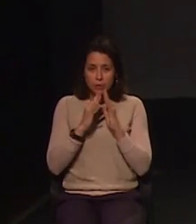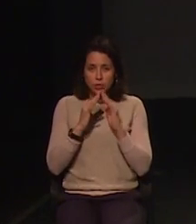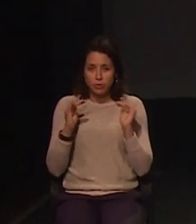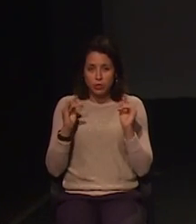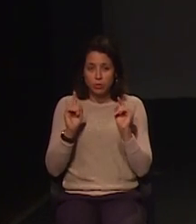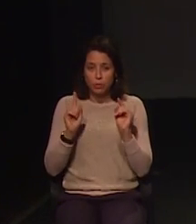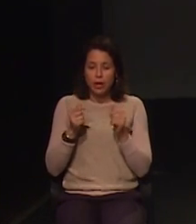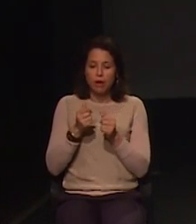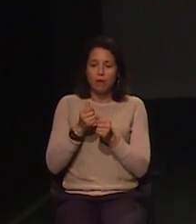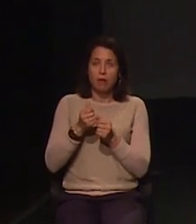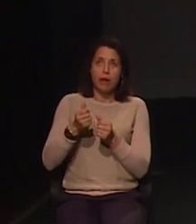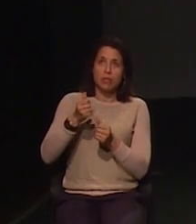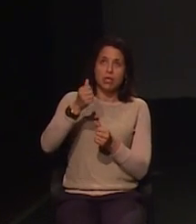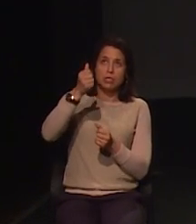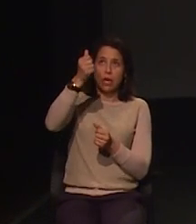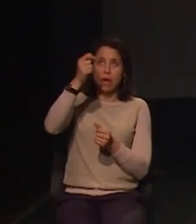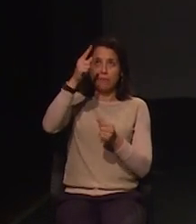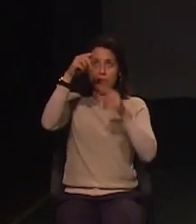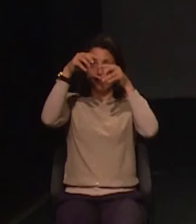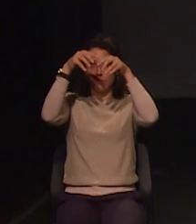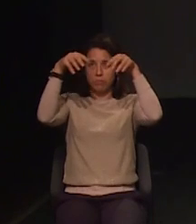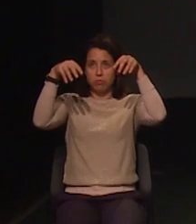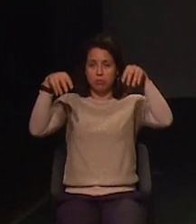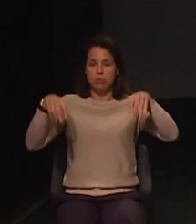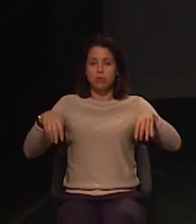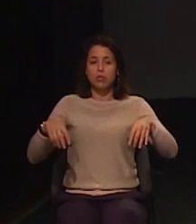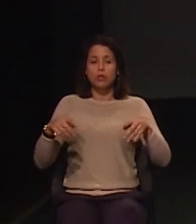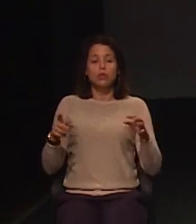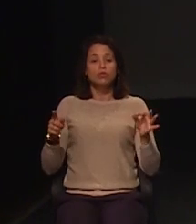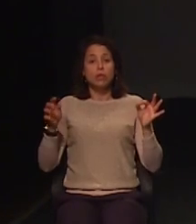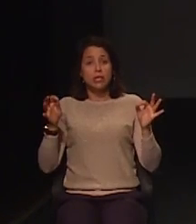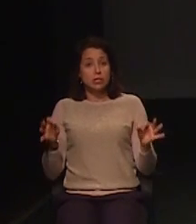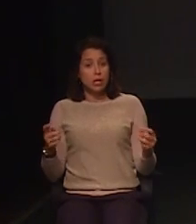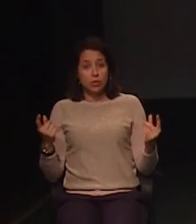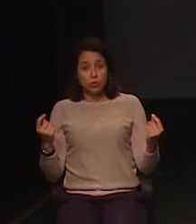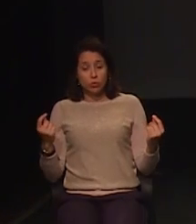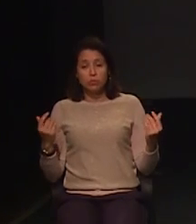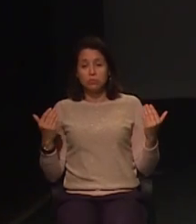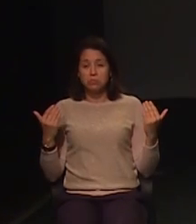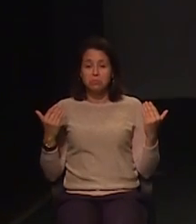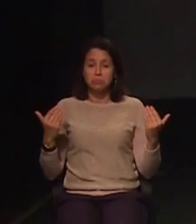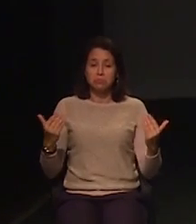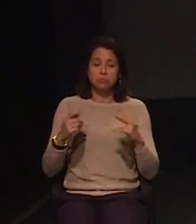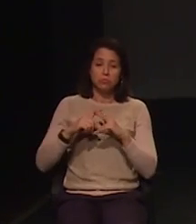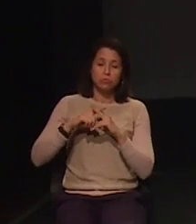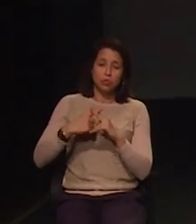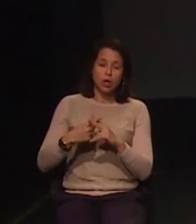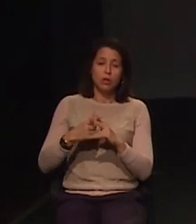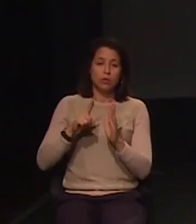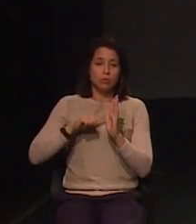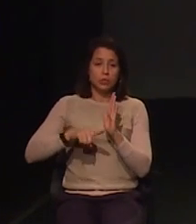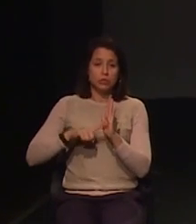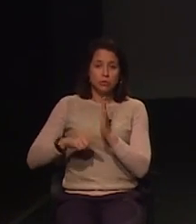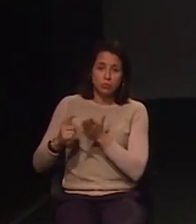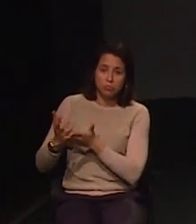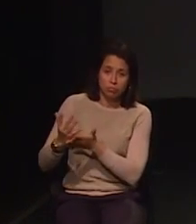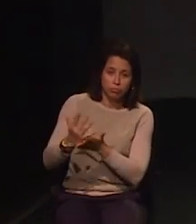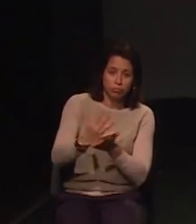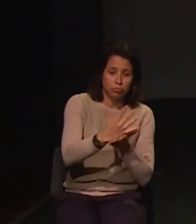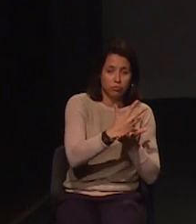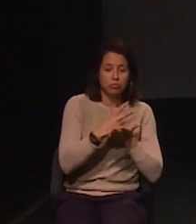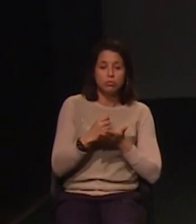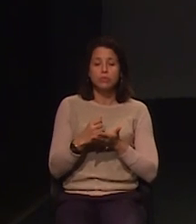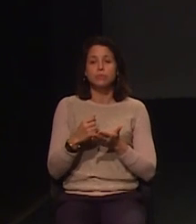top, right, at a certain level. So they decided to commission a study, and if you haven't read it, I highly recommend it, even though, you